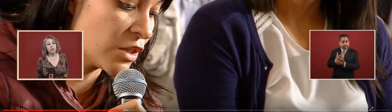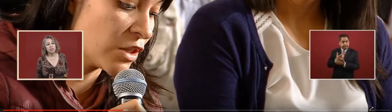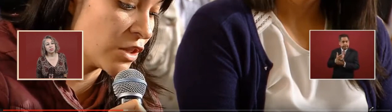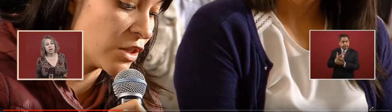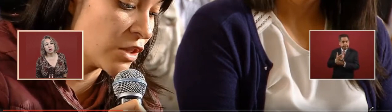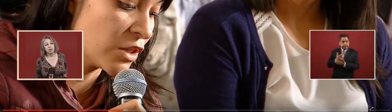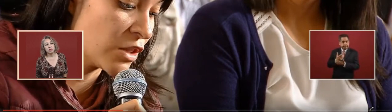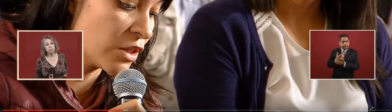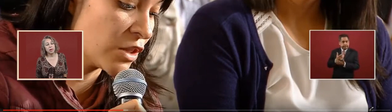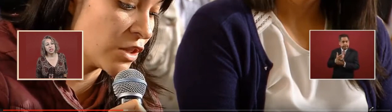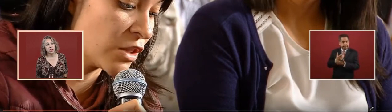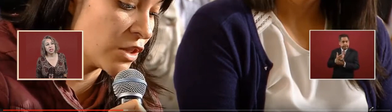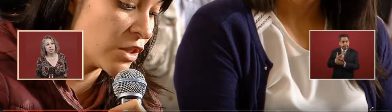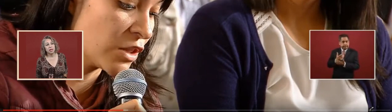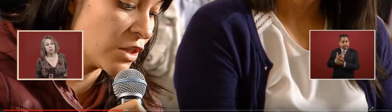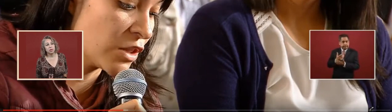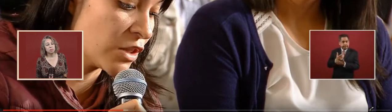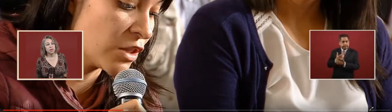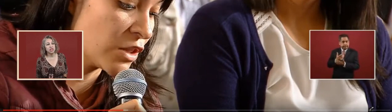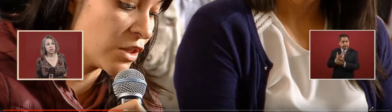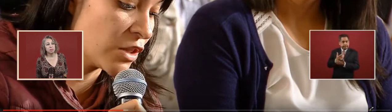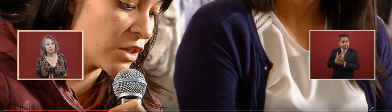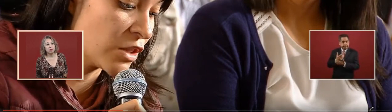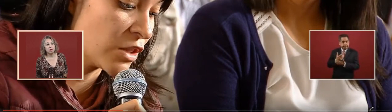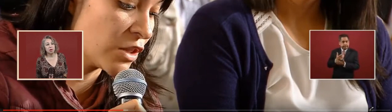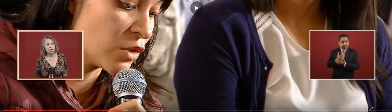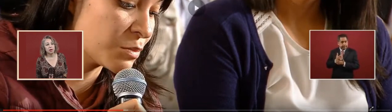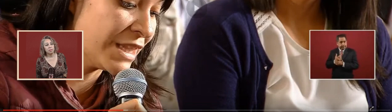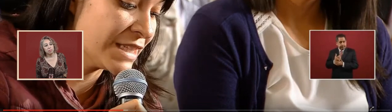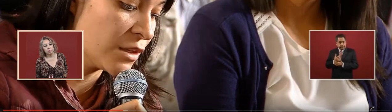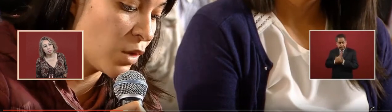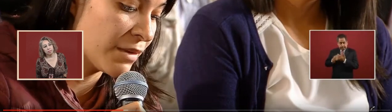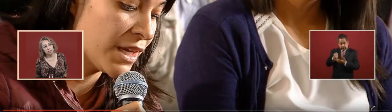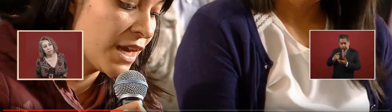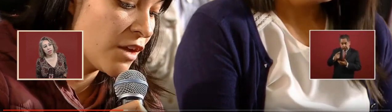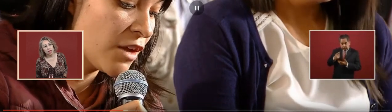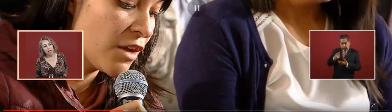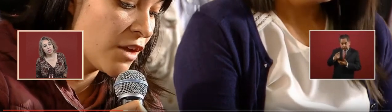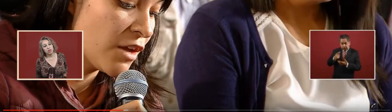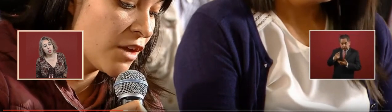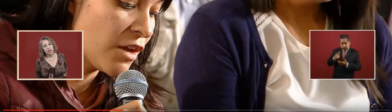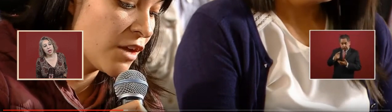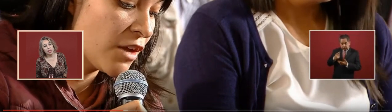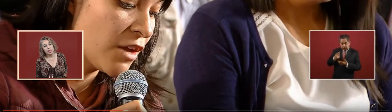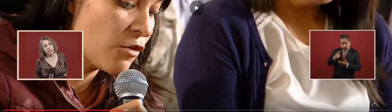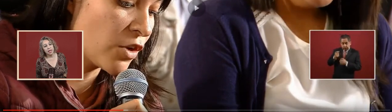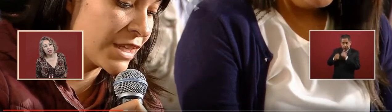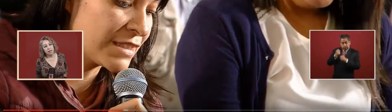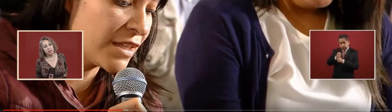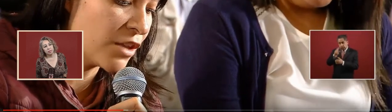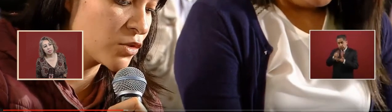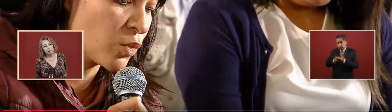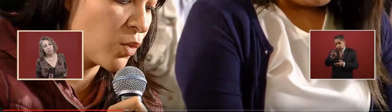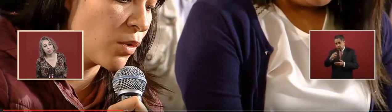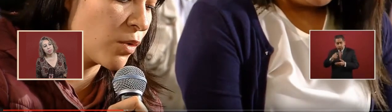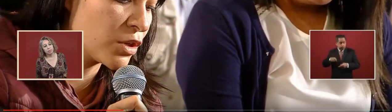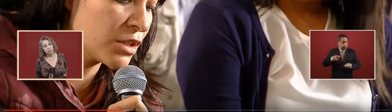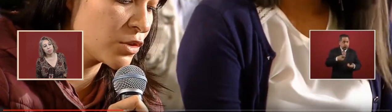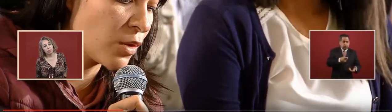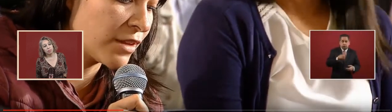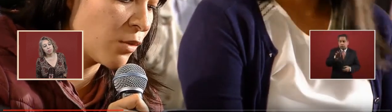this because regarding the budget that was mentioned before... 2019, in 2019... Fueron destinados